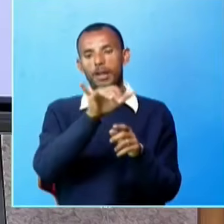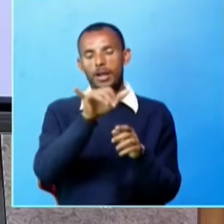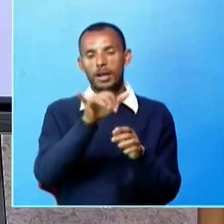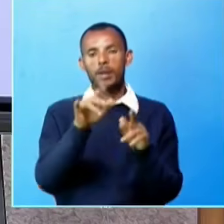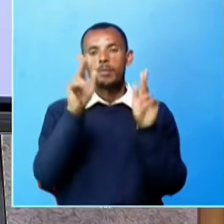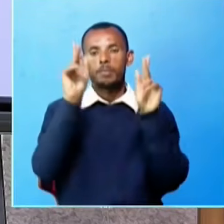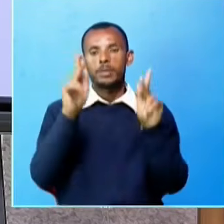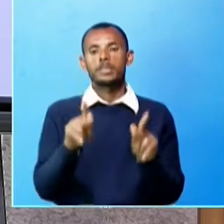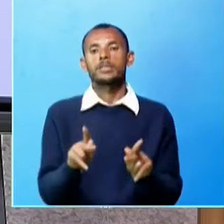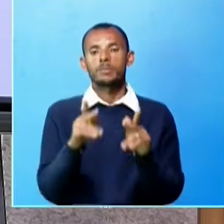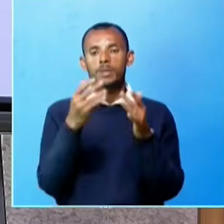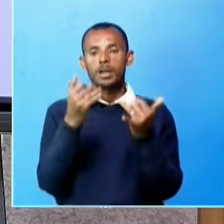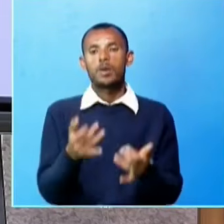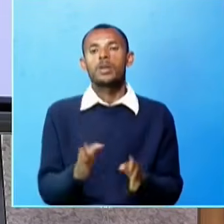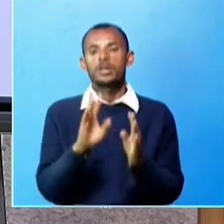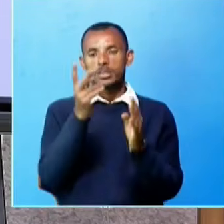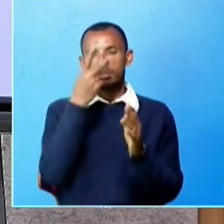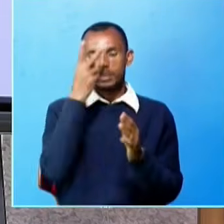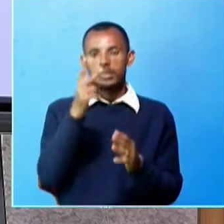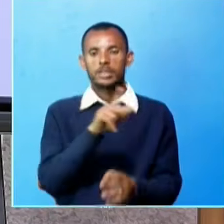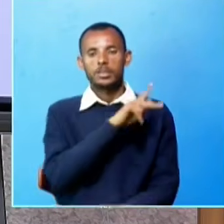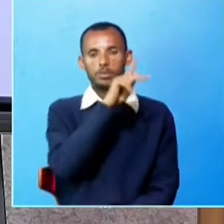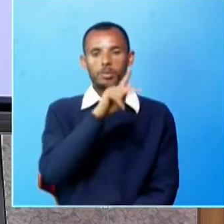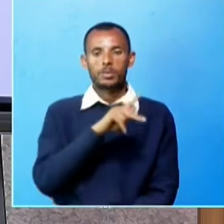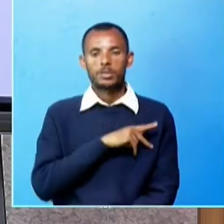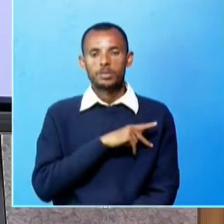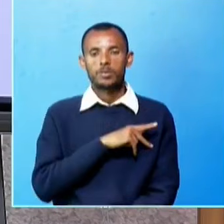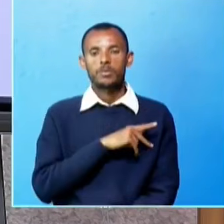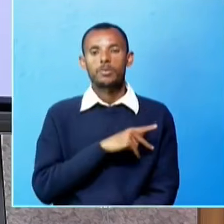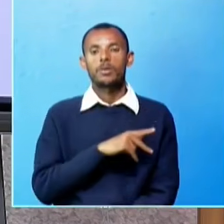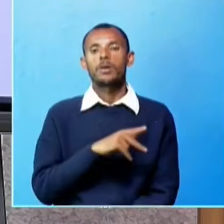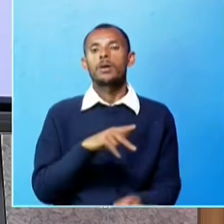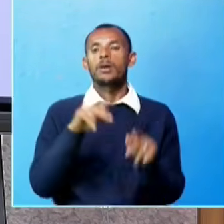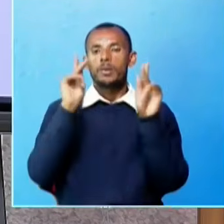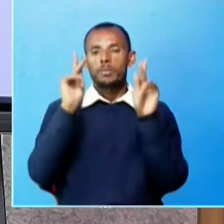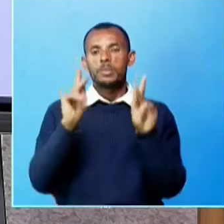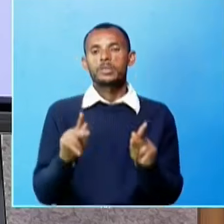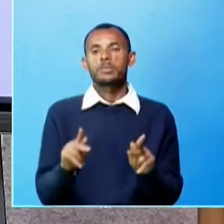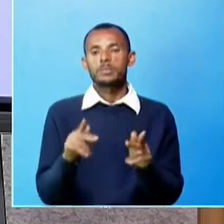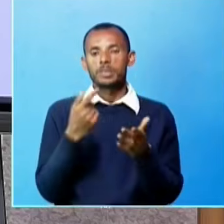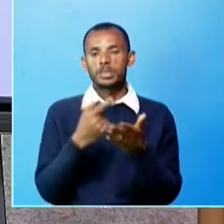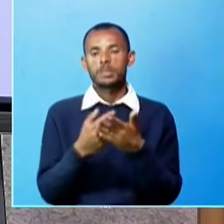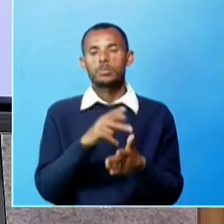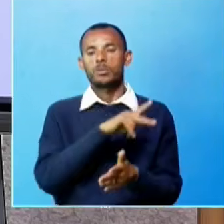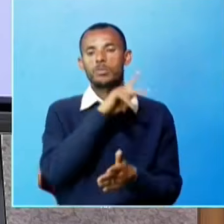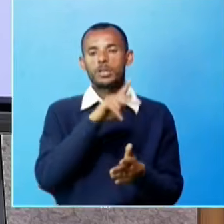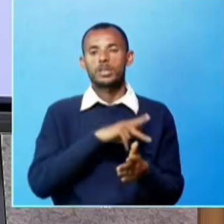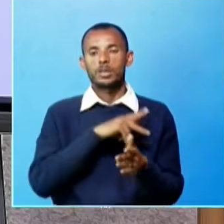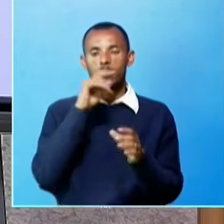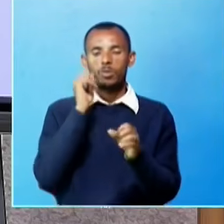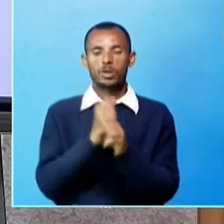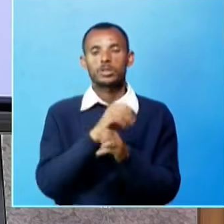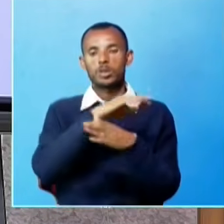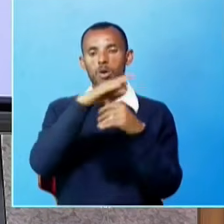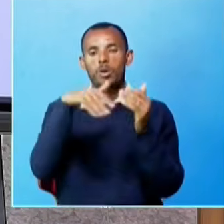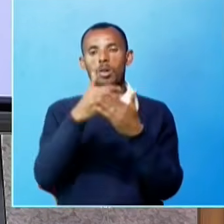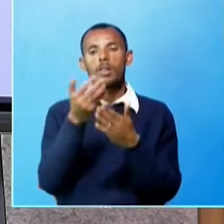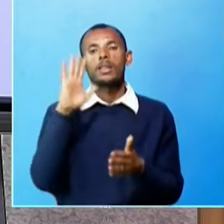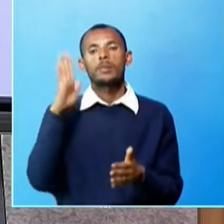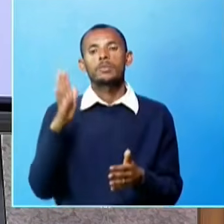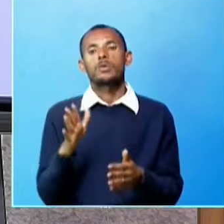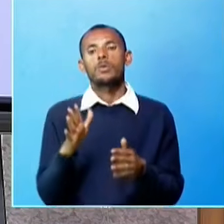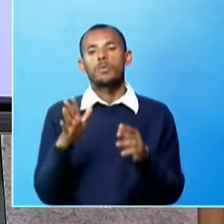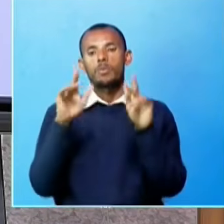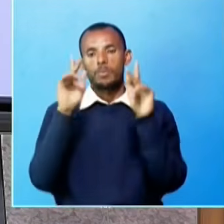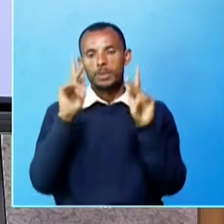So now let's see the properties of a prism. Okay, this property works for all types of prism. So